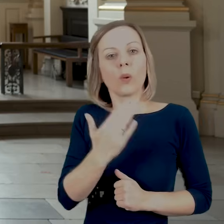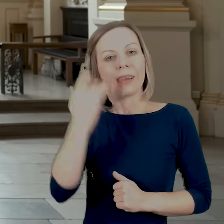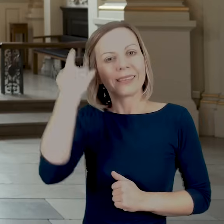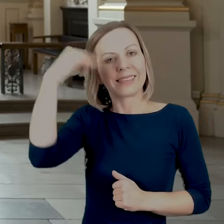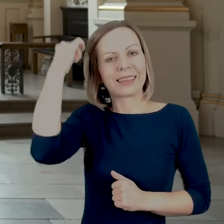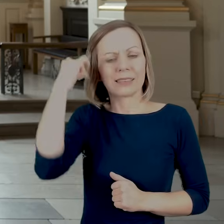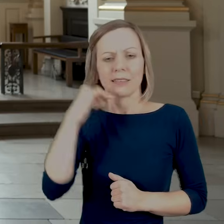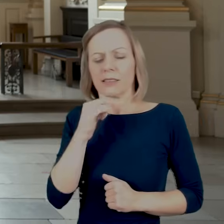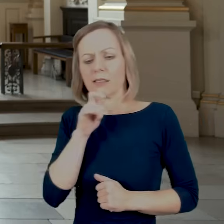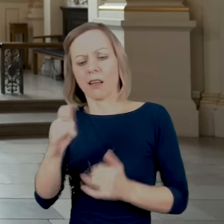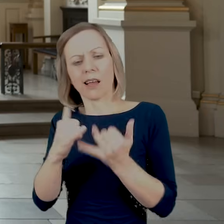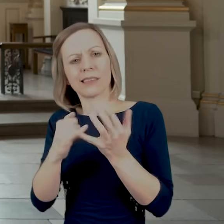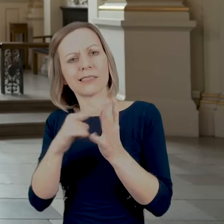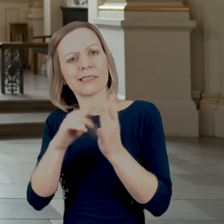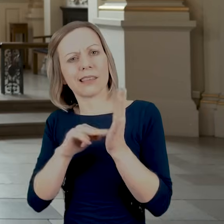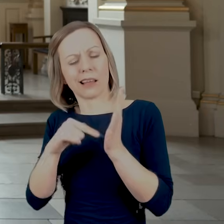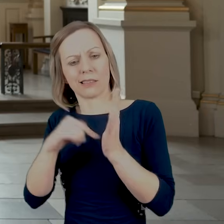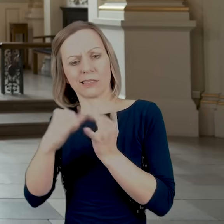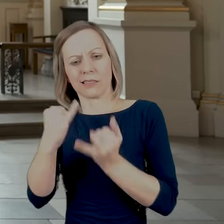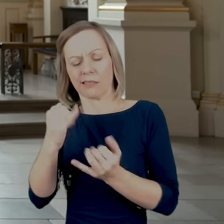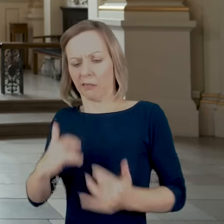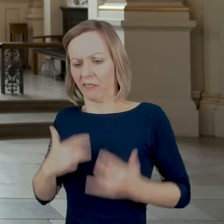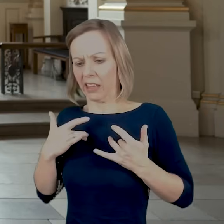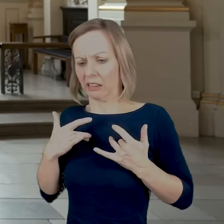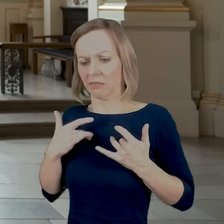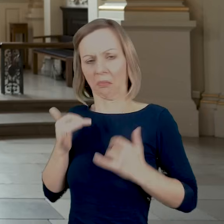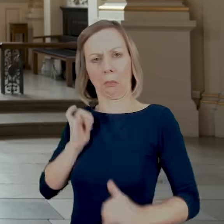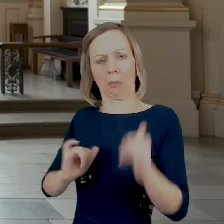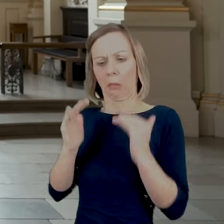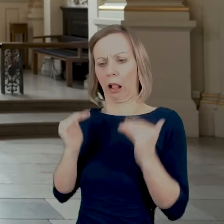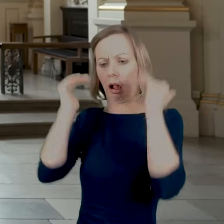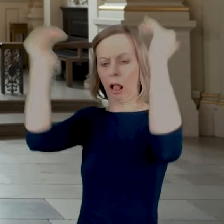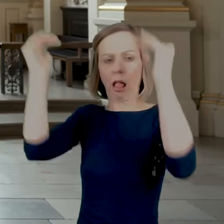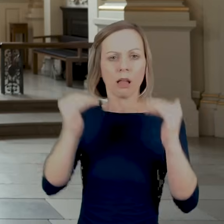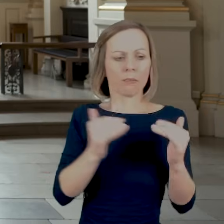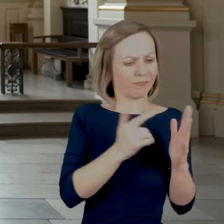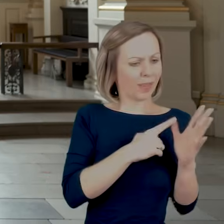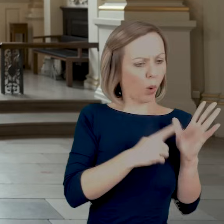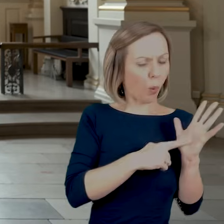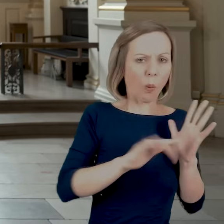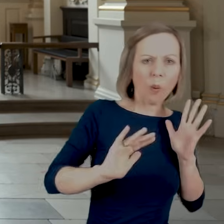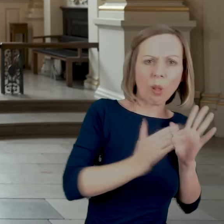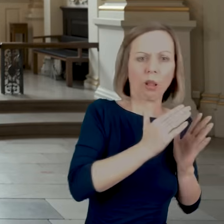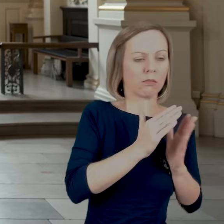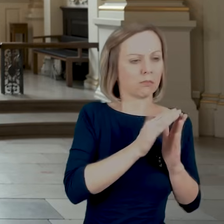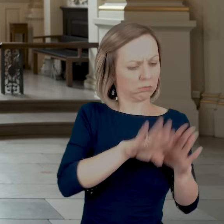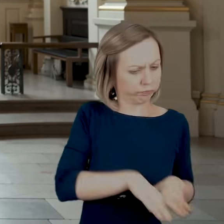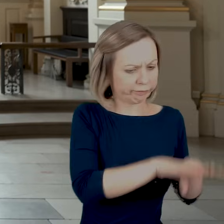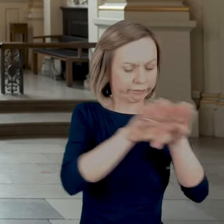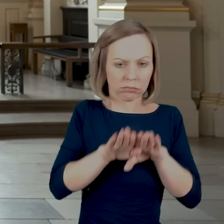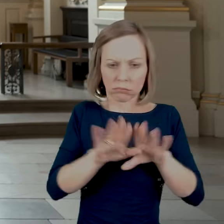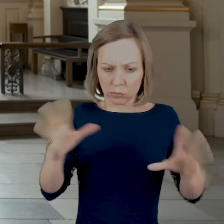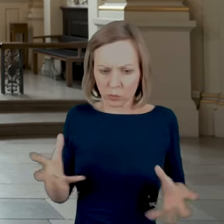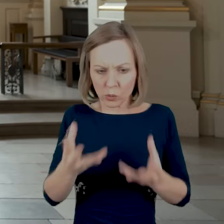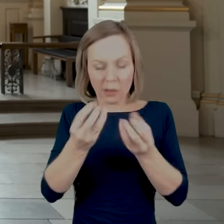All Saints. The second word, saints, sounds elitist. The first word, all, sounds